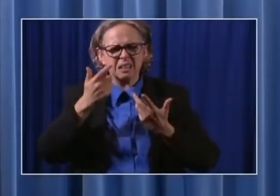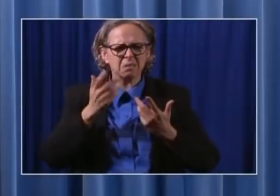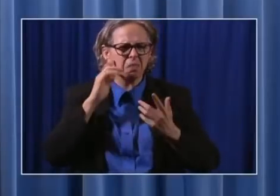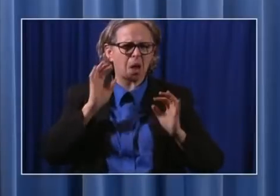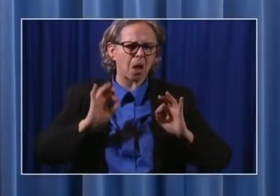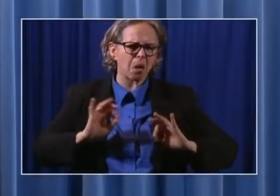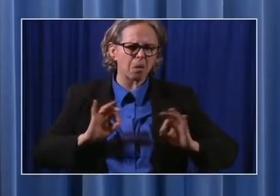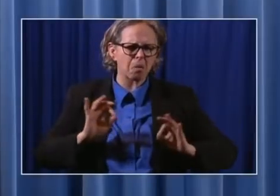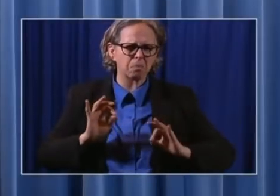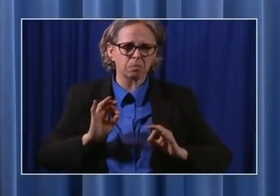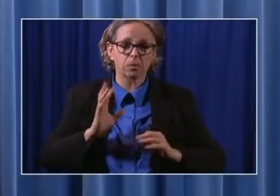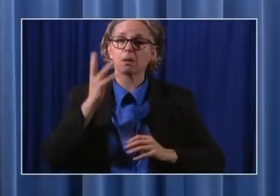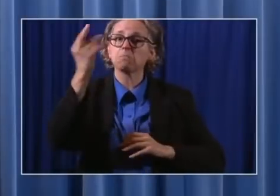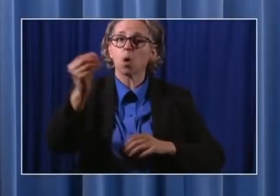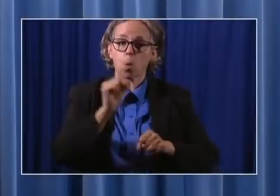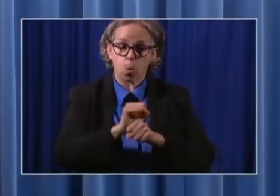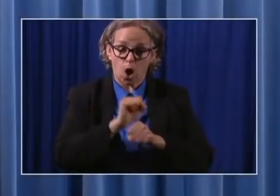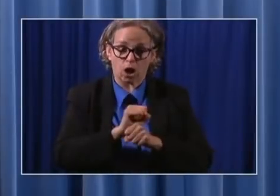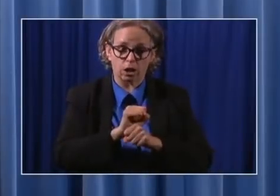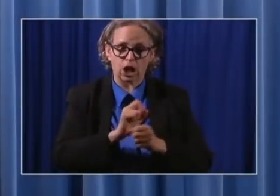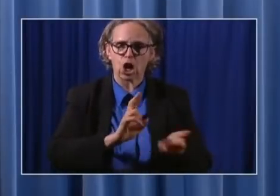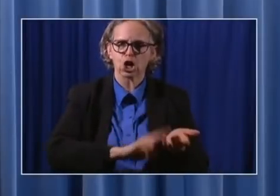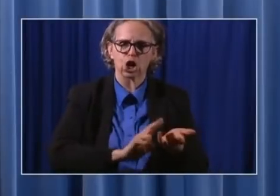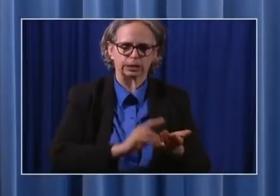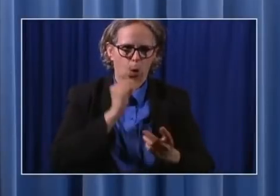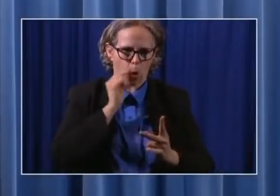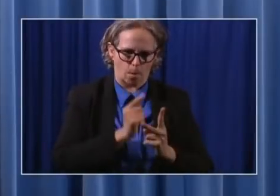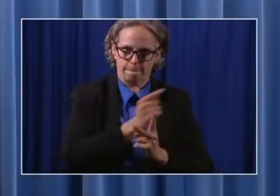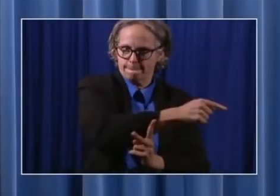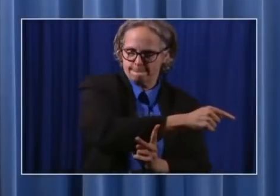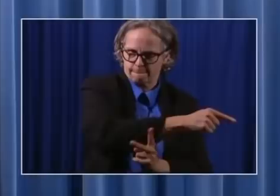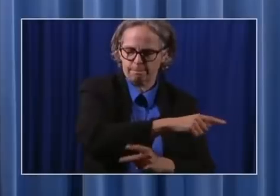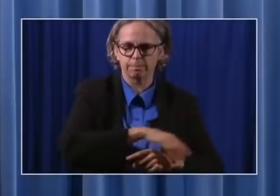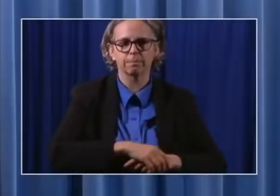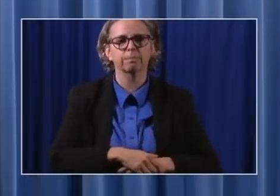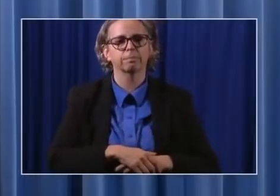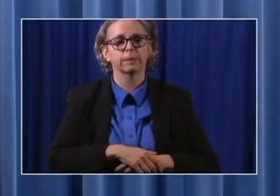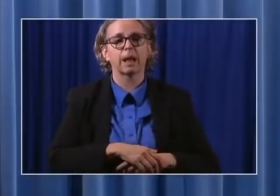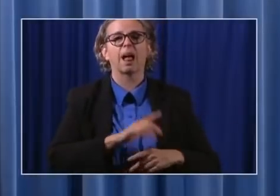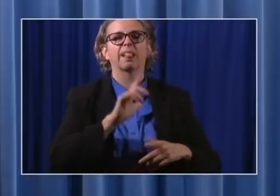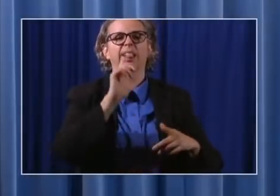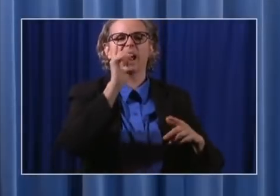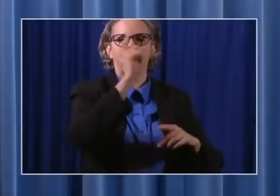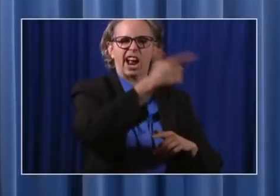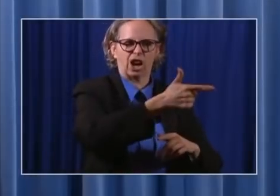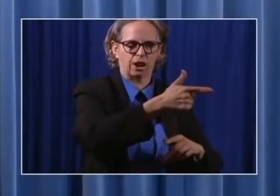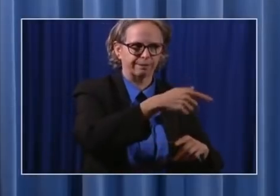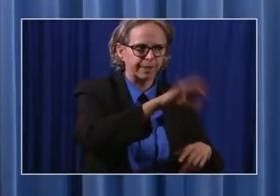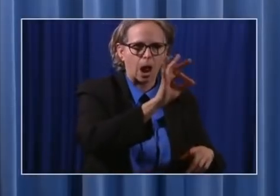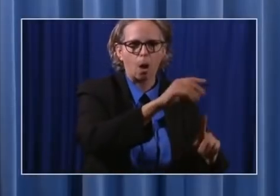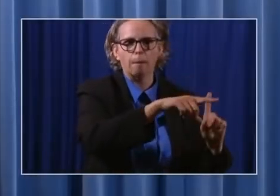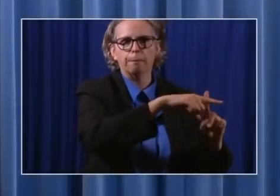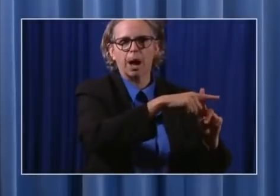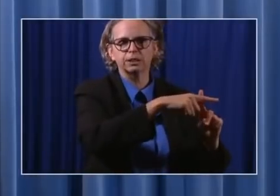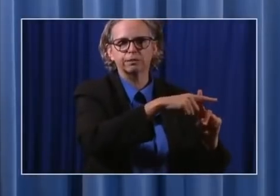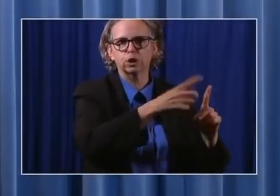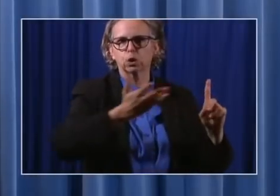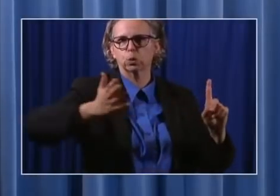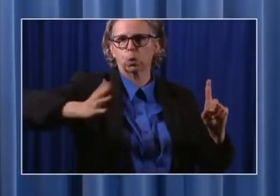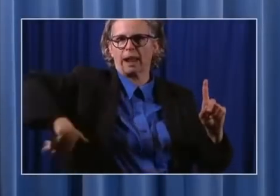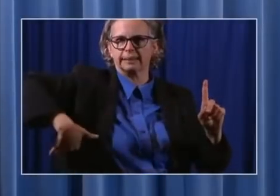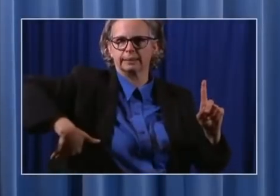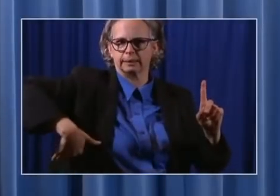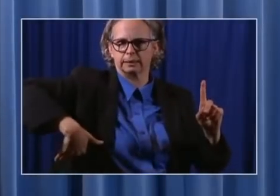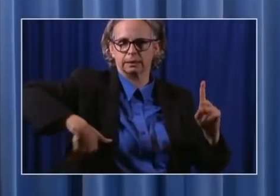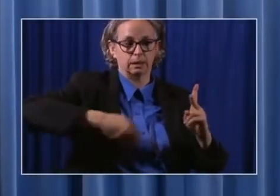back. She tested positive later for coronavirus, but it was then too late. There are 30 cases in that